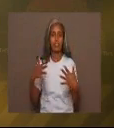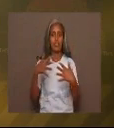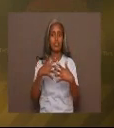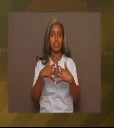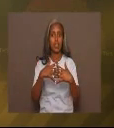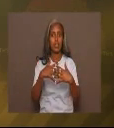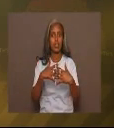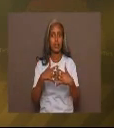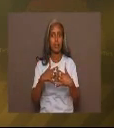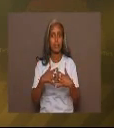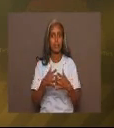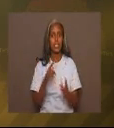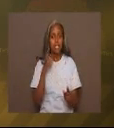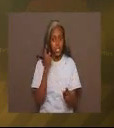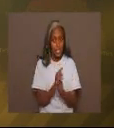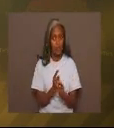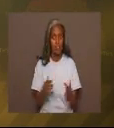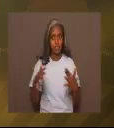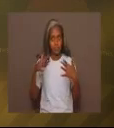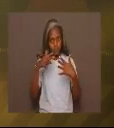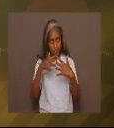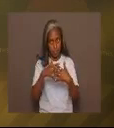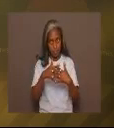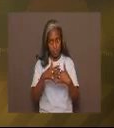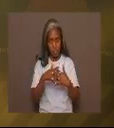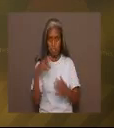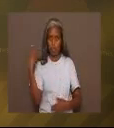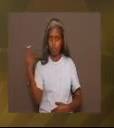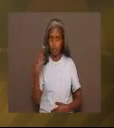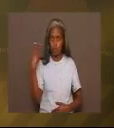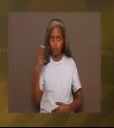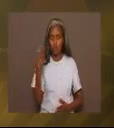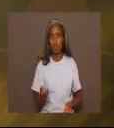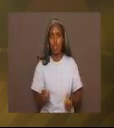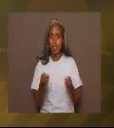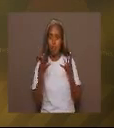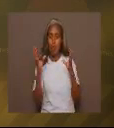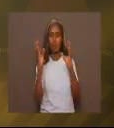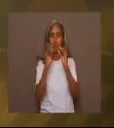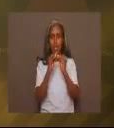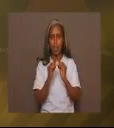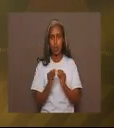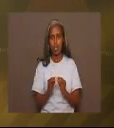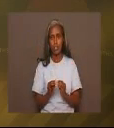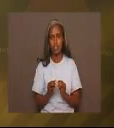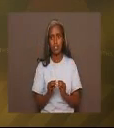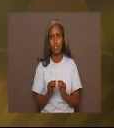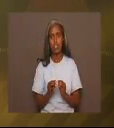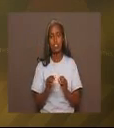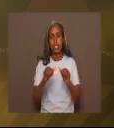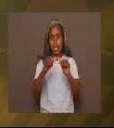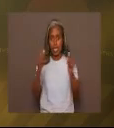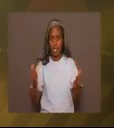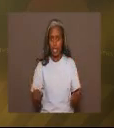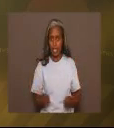integrals. Definite integrals are used a lot to calculate the